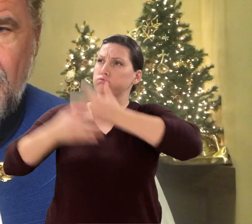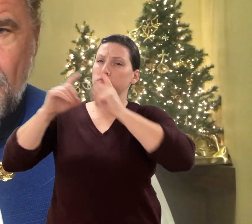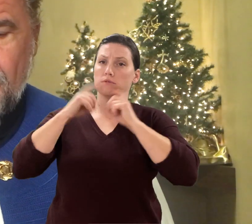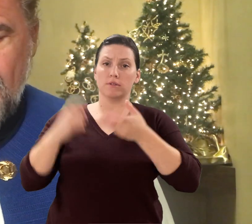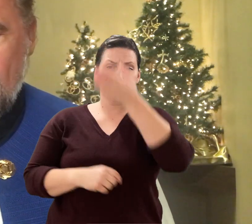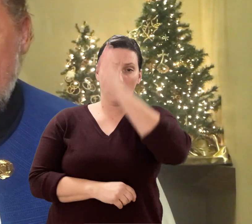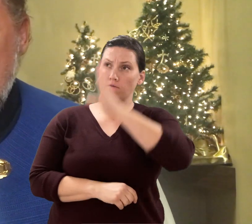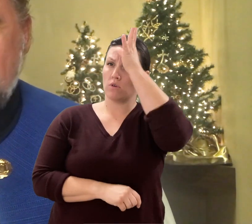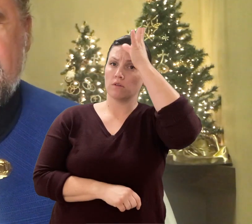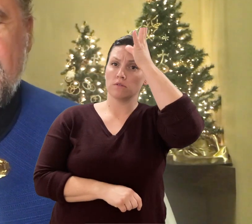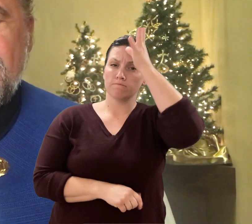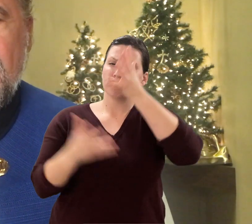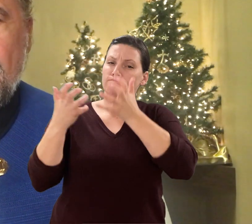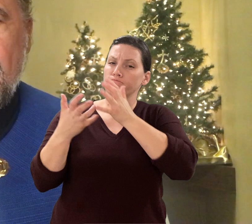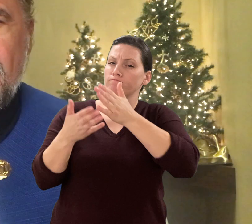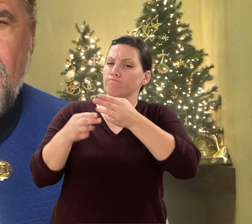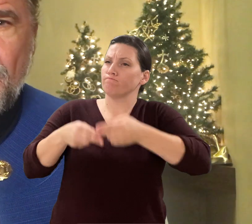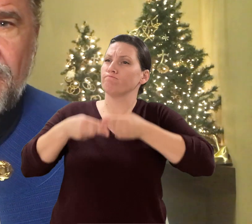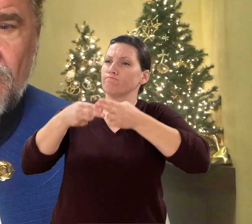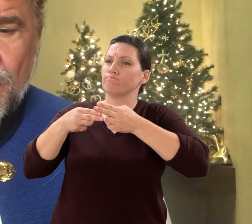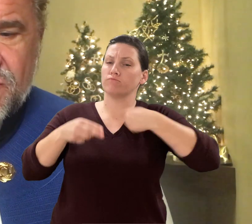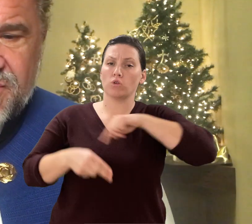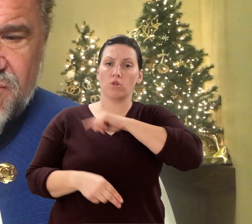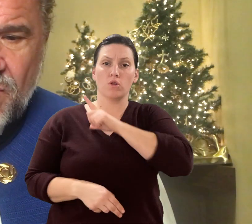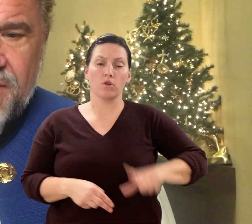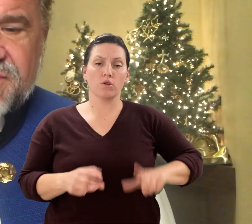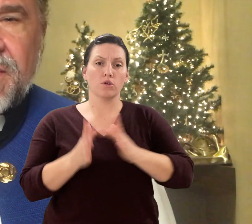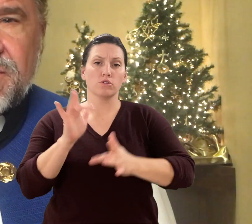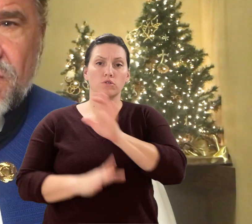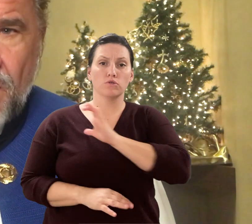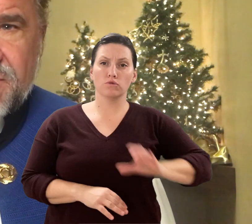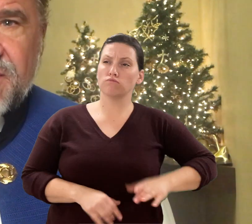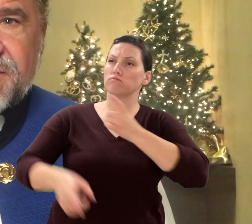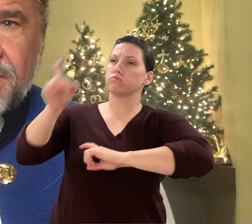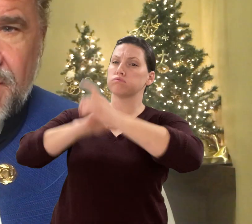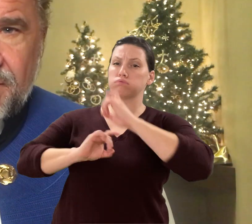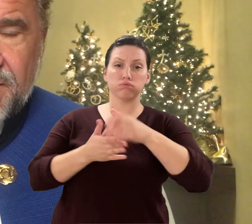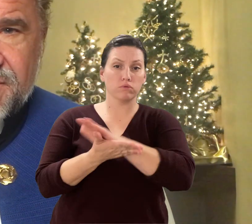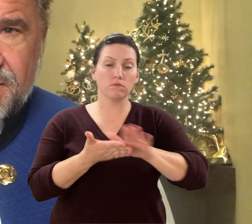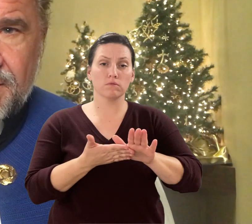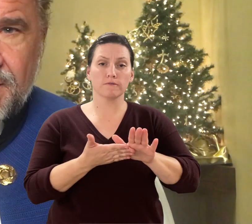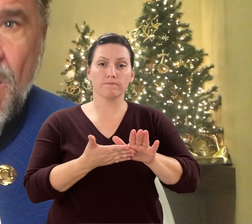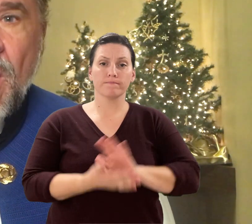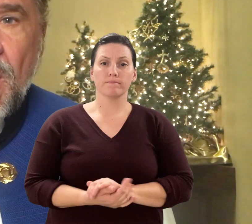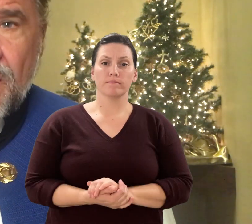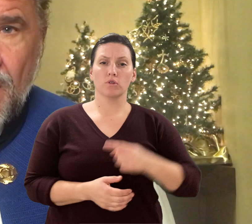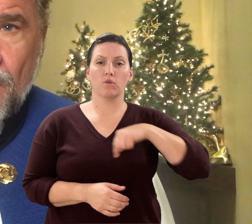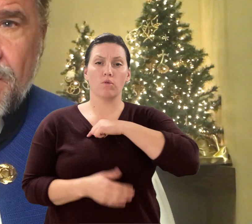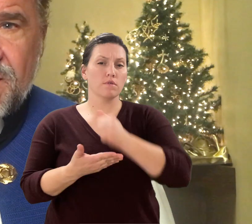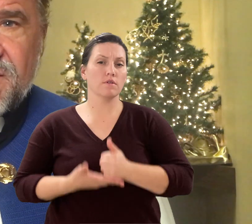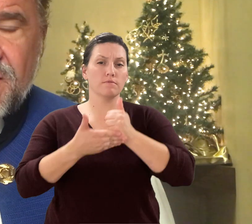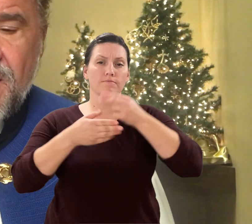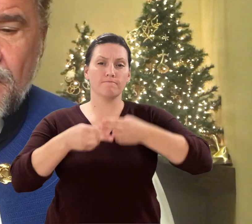unto God our Father, beseeching Him in the name of our Lord Jesus Christ to grant us forgiveness. Our